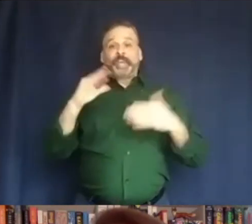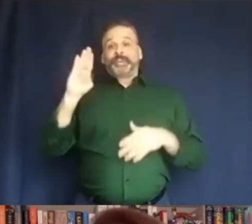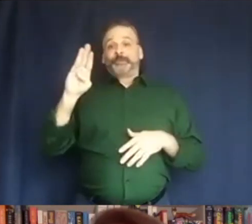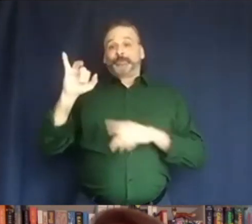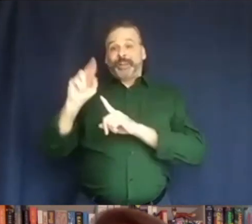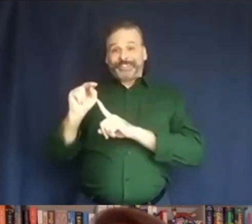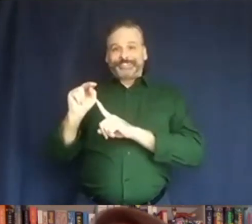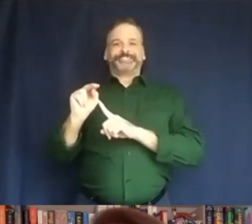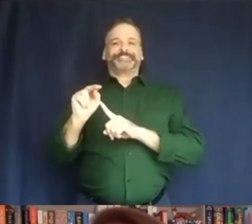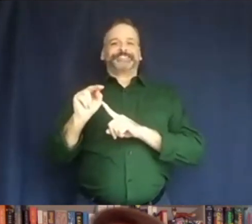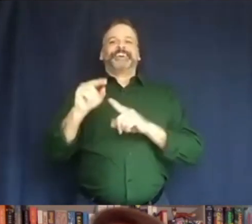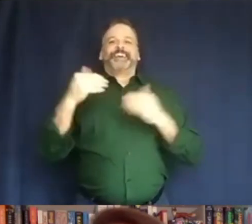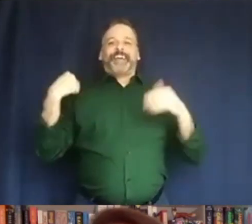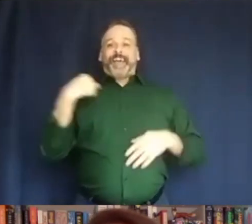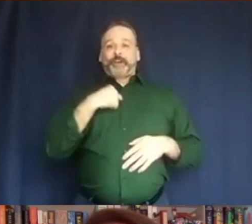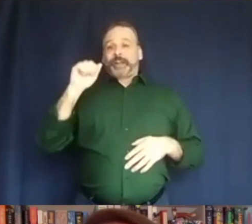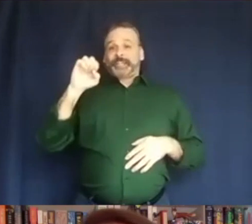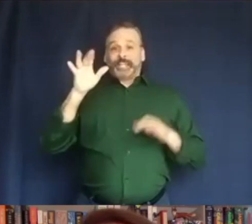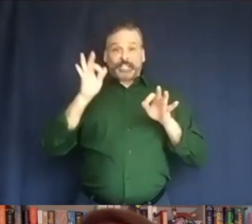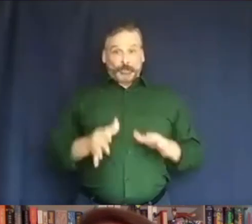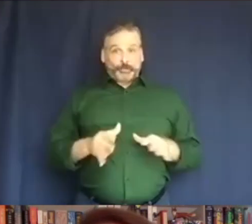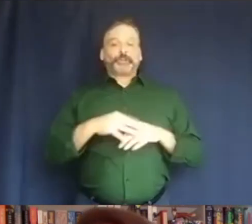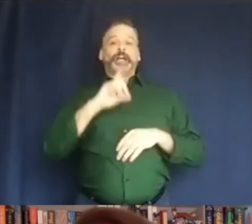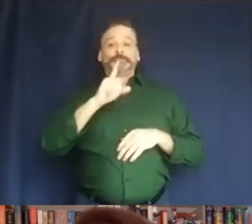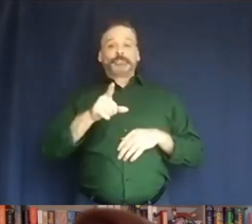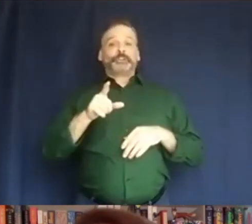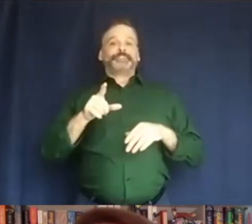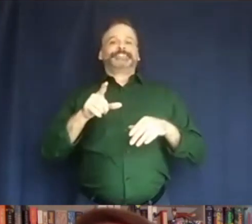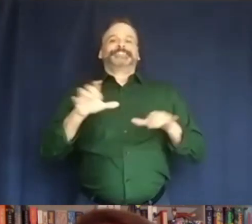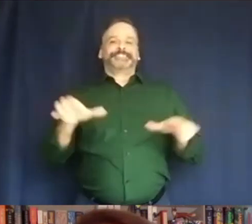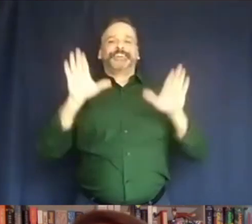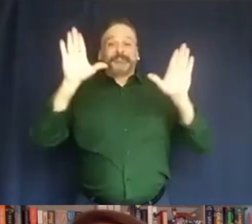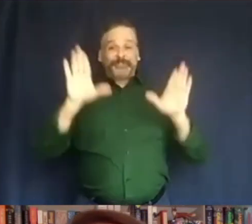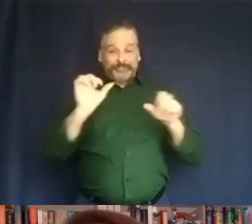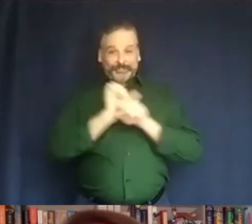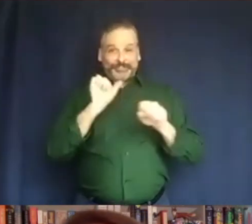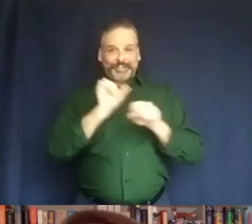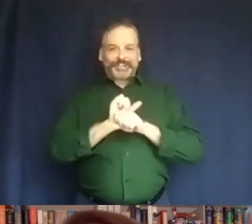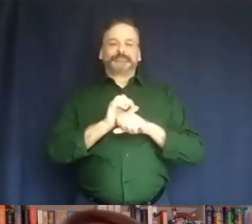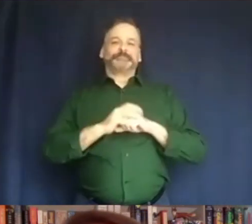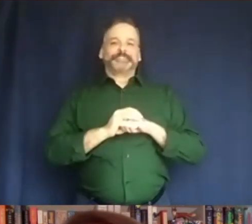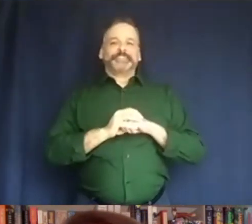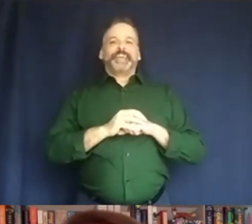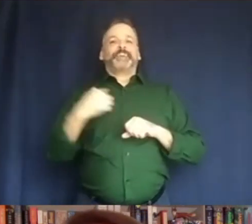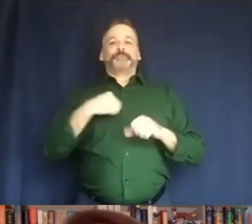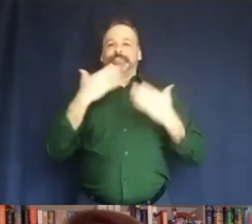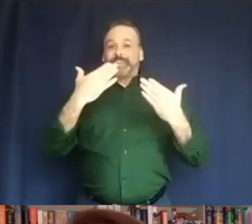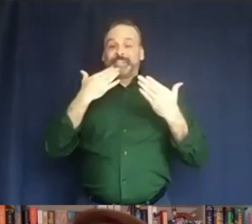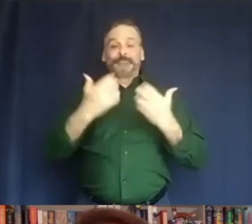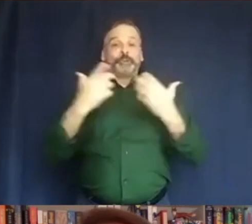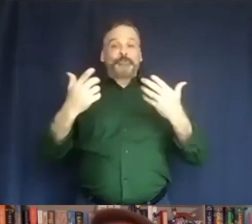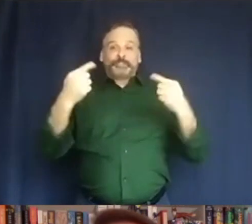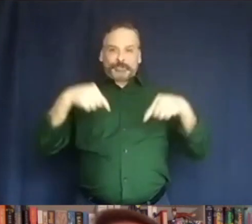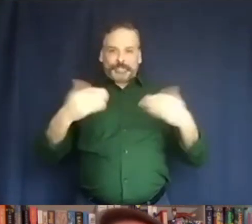has been our ASL interpreter, and I'm sure he's done a wonderful job. And we thank him so much for being